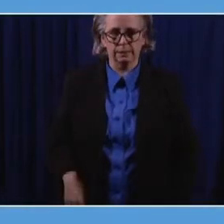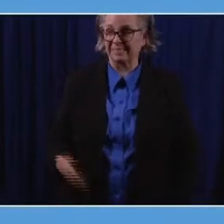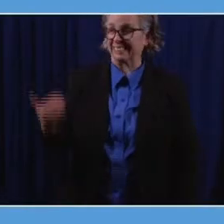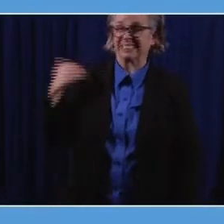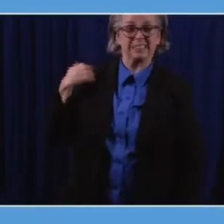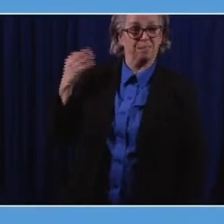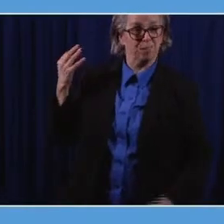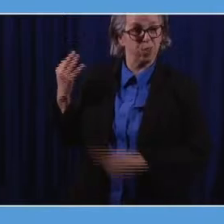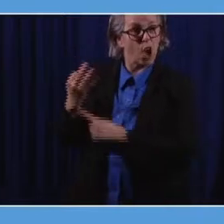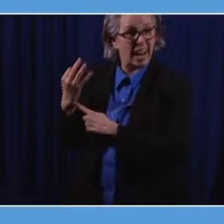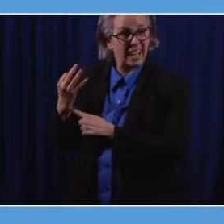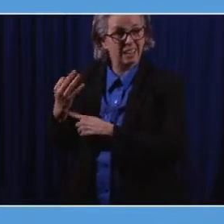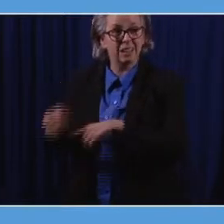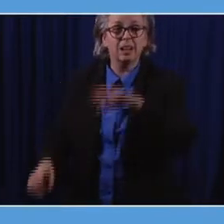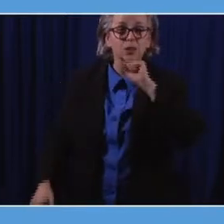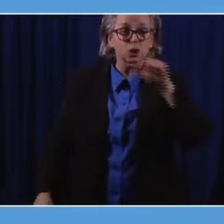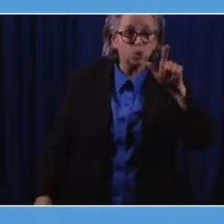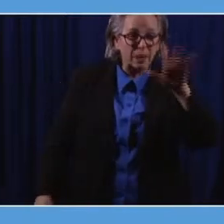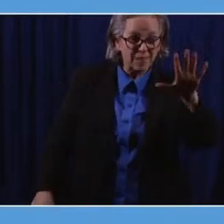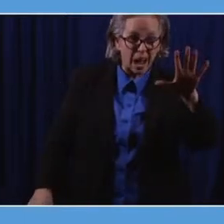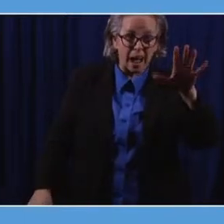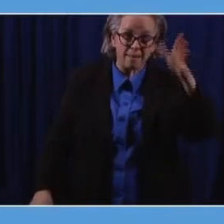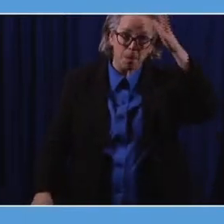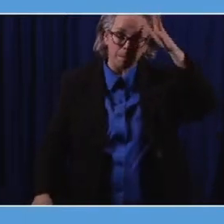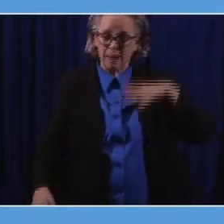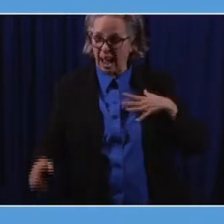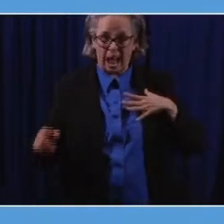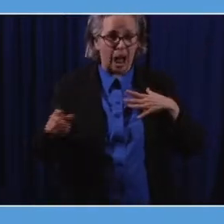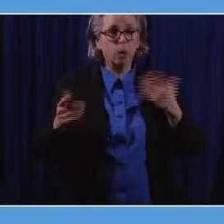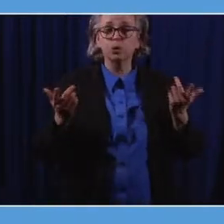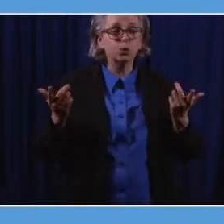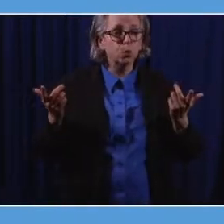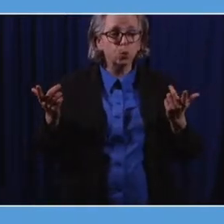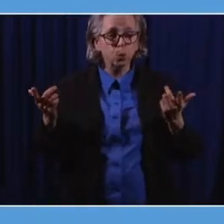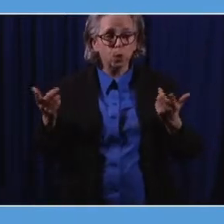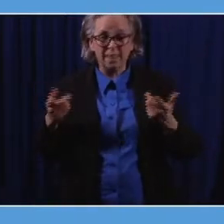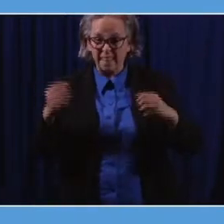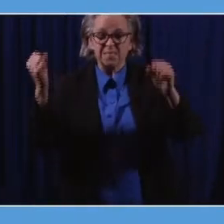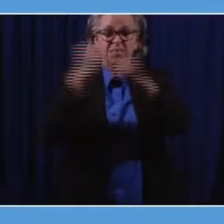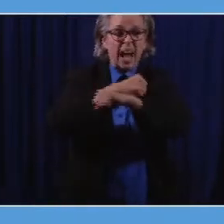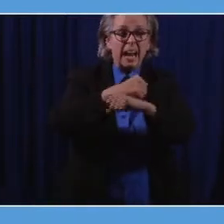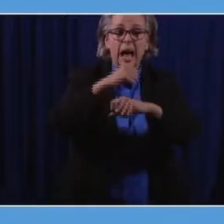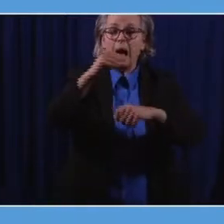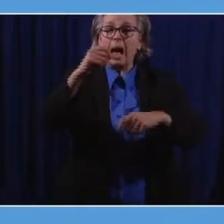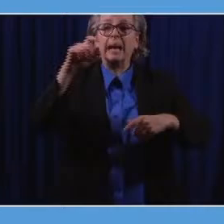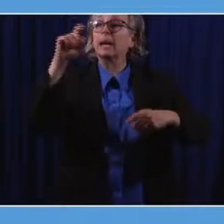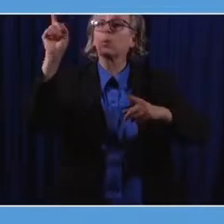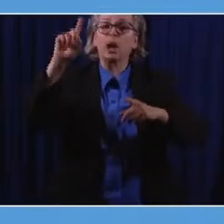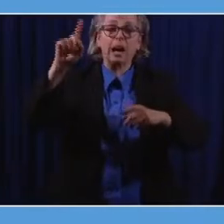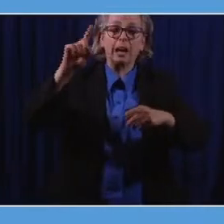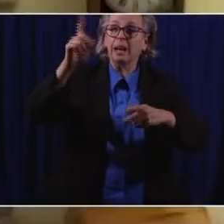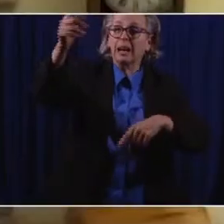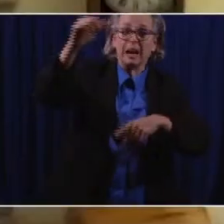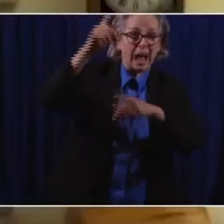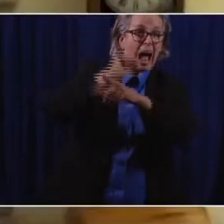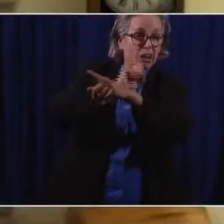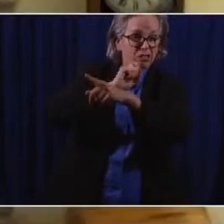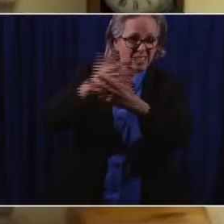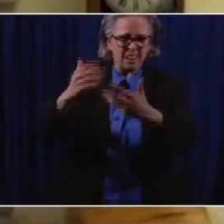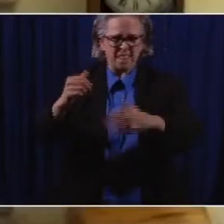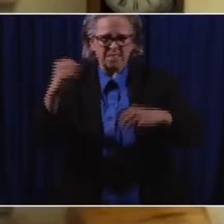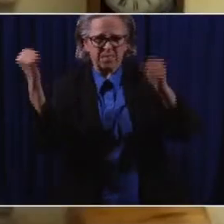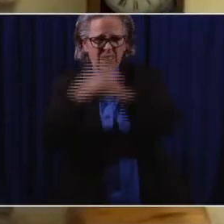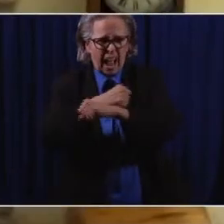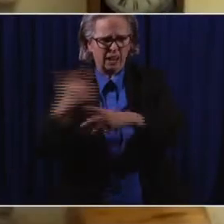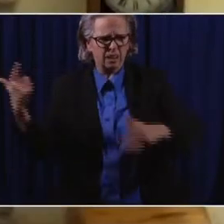25-year-old man fatally shot during fight at bar on Akron's east side, 2 in critical condition. Let's talk a little bit